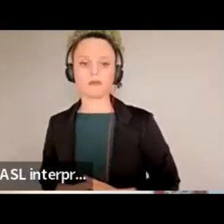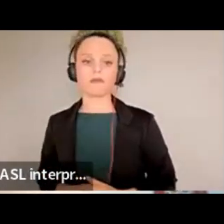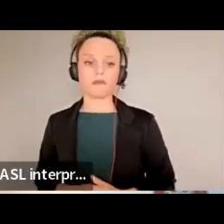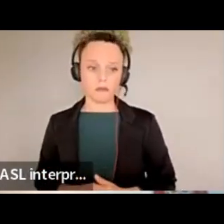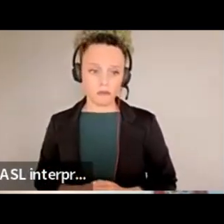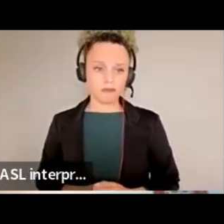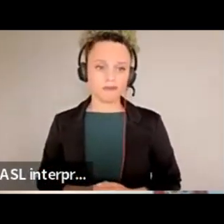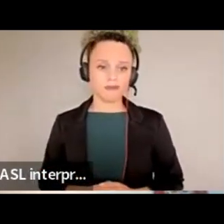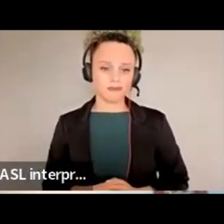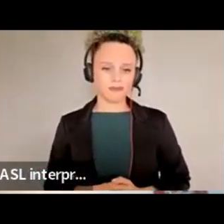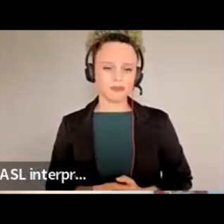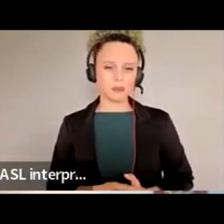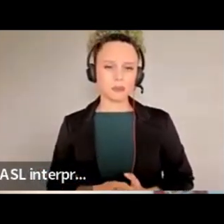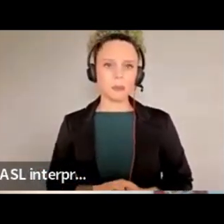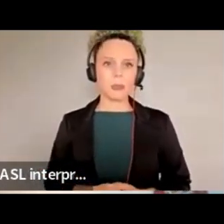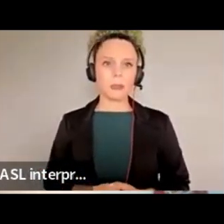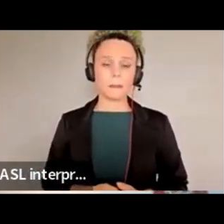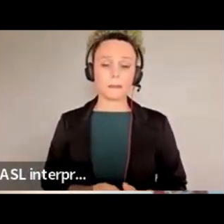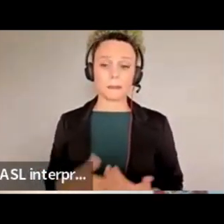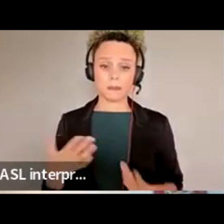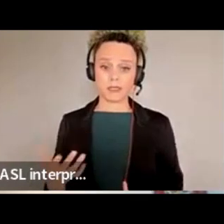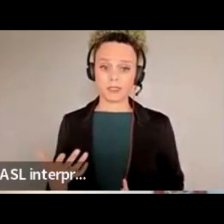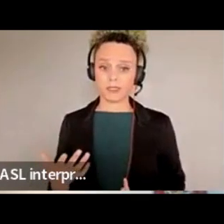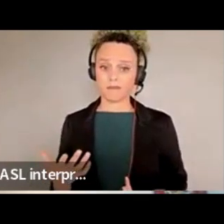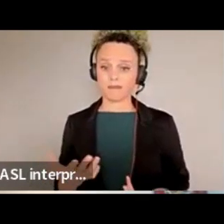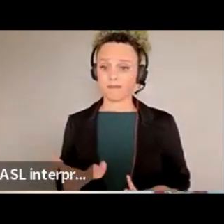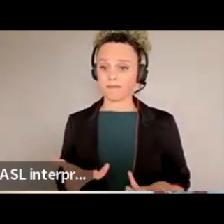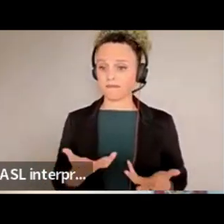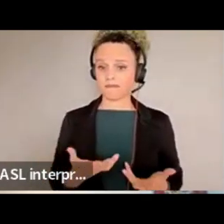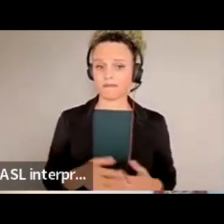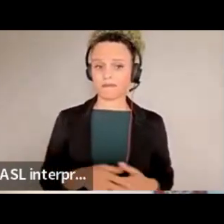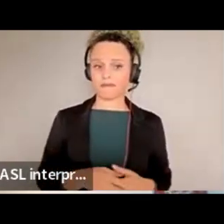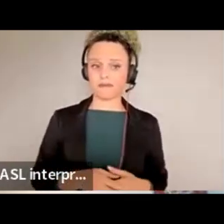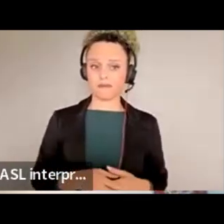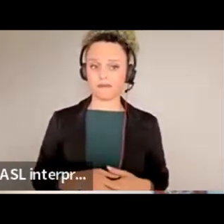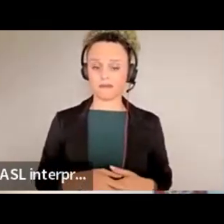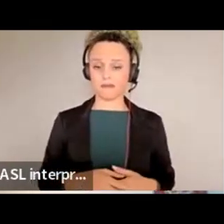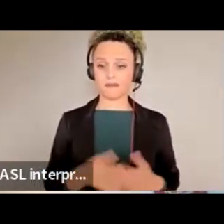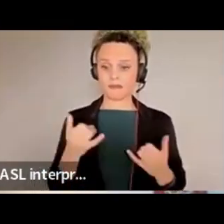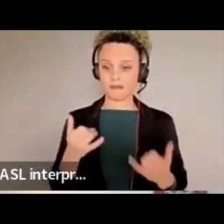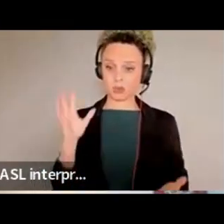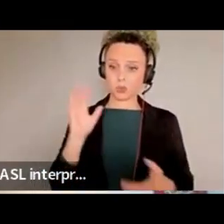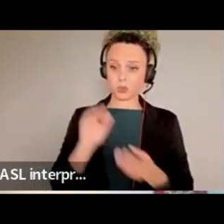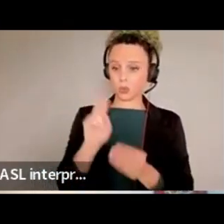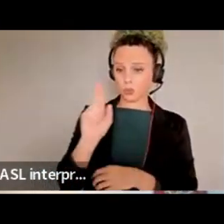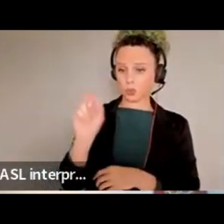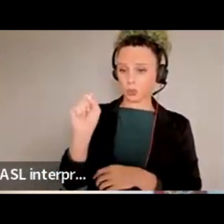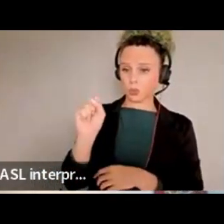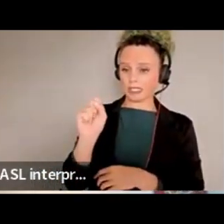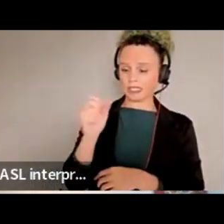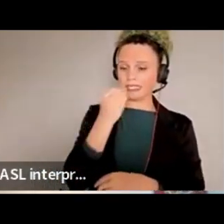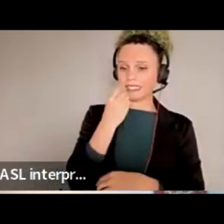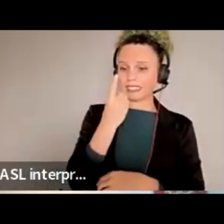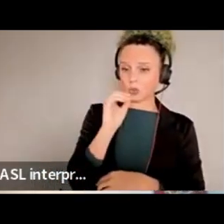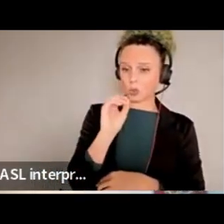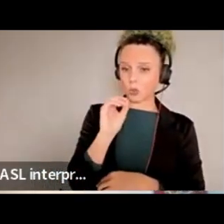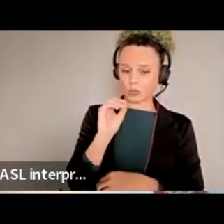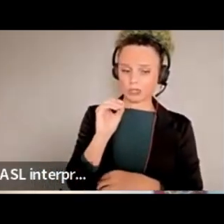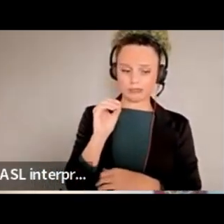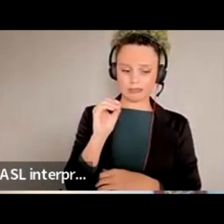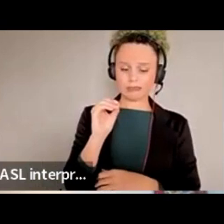4.07, so about 4.1% among males. So there's already, a